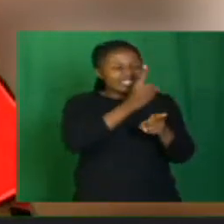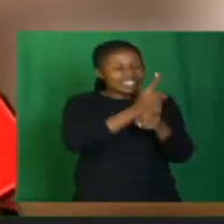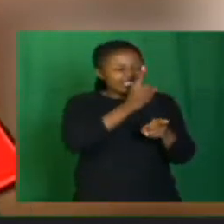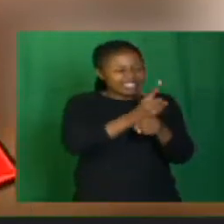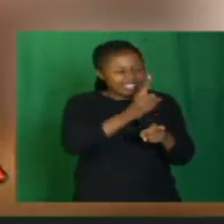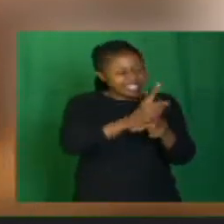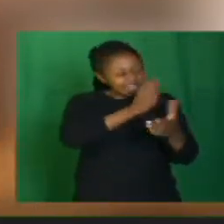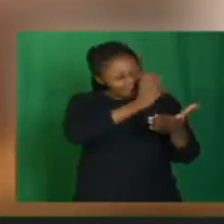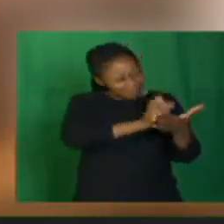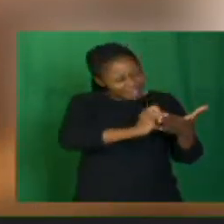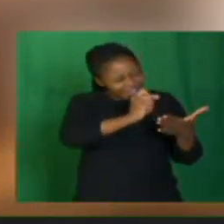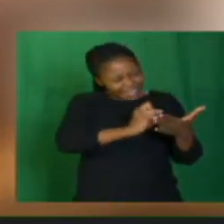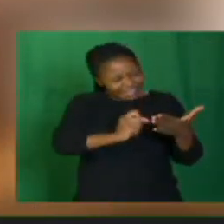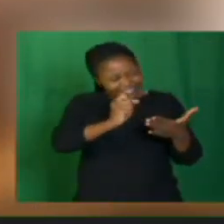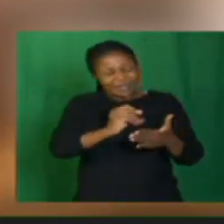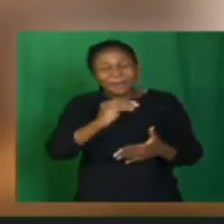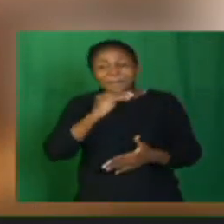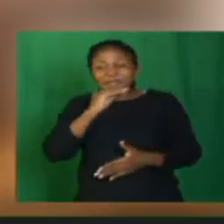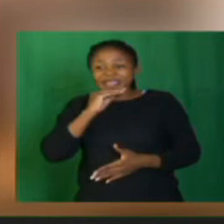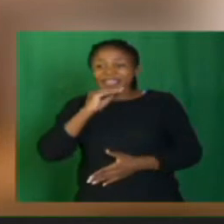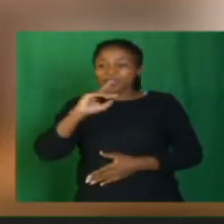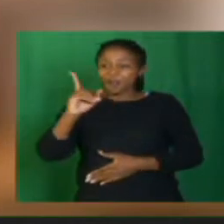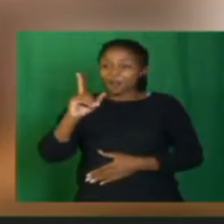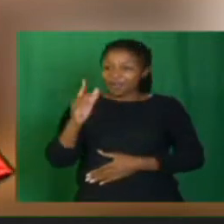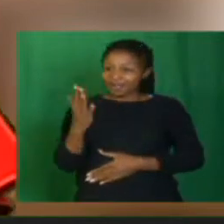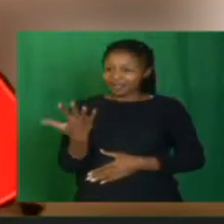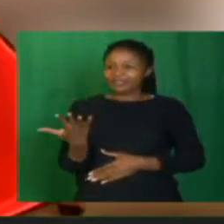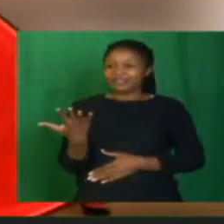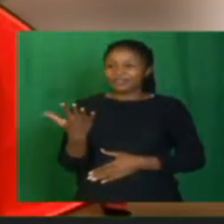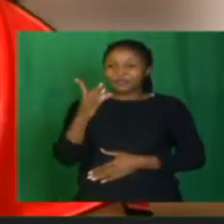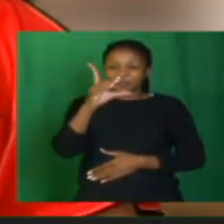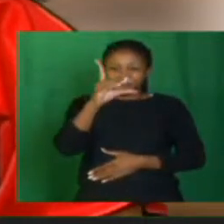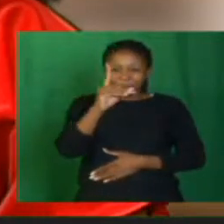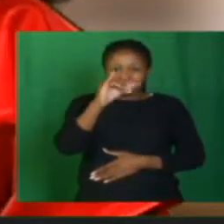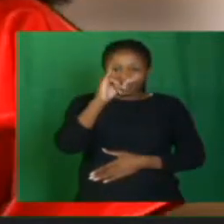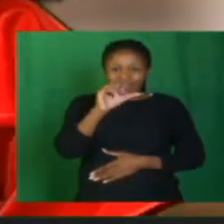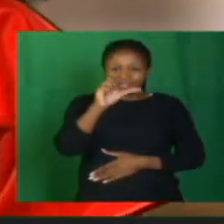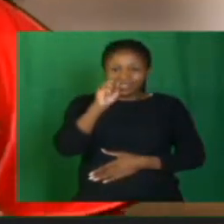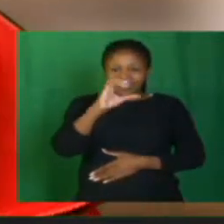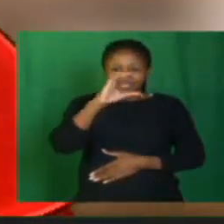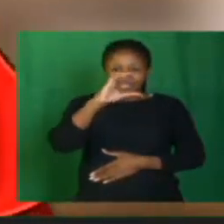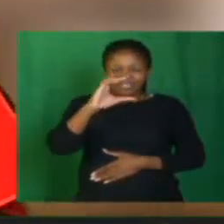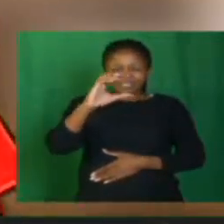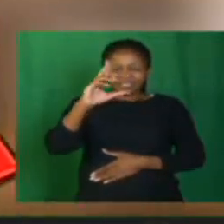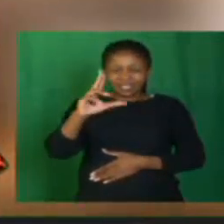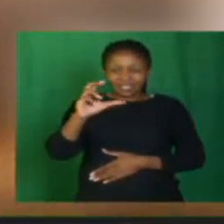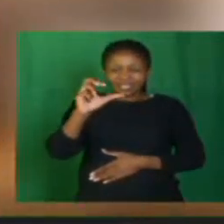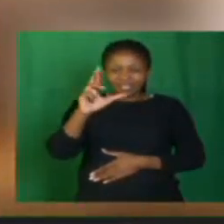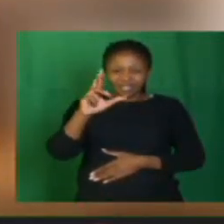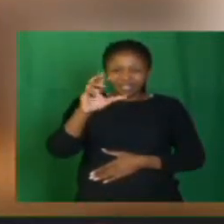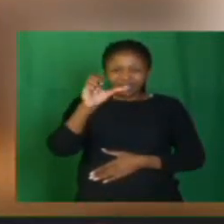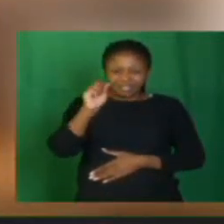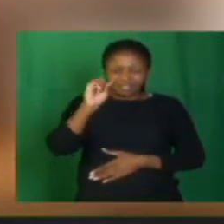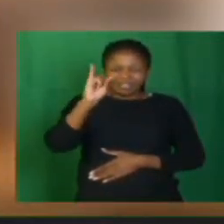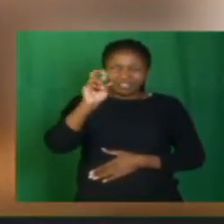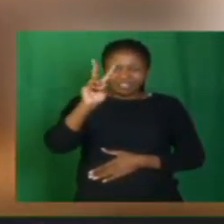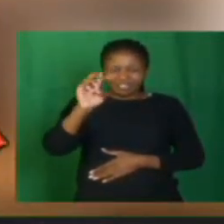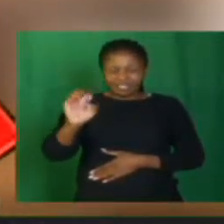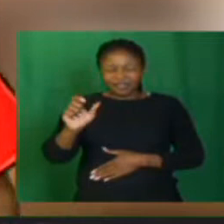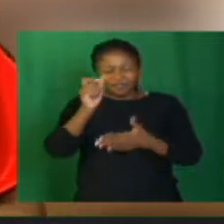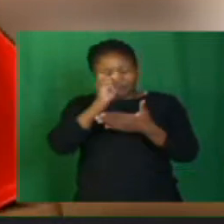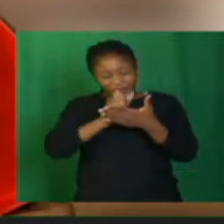define discursive writing? So discursive writing is an essay that requires